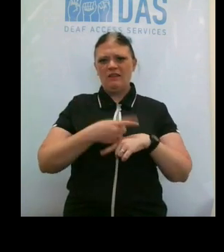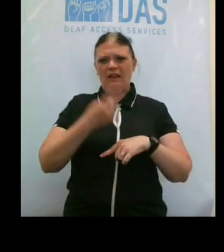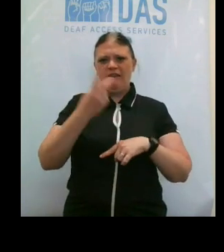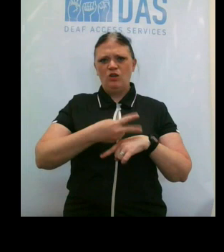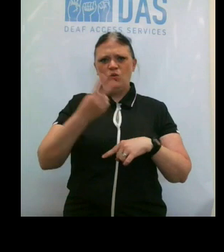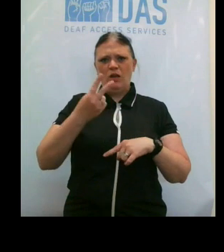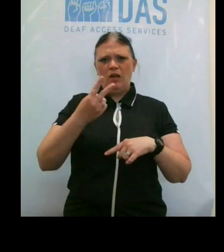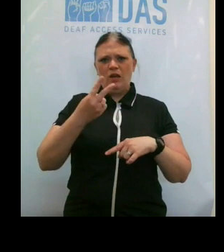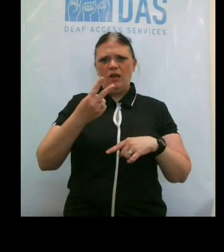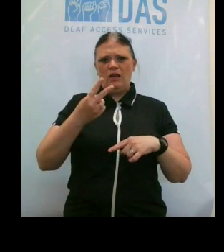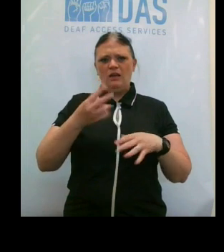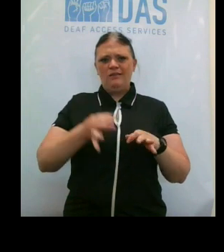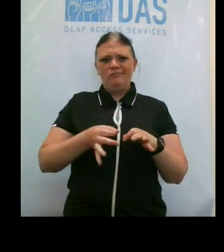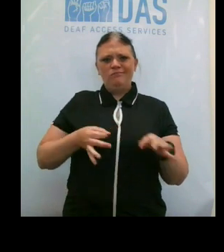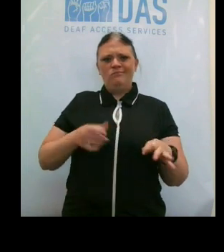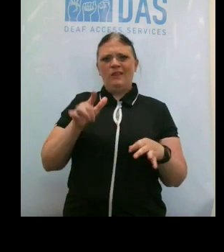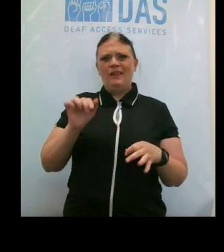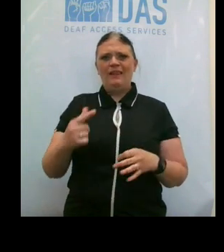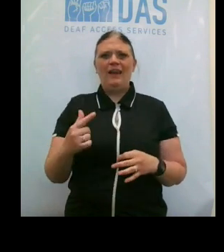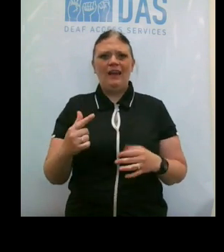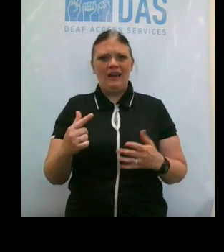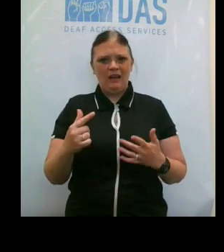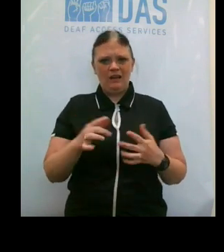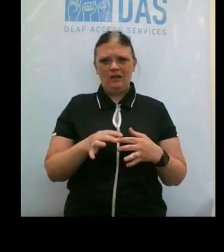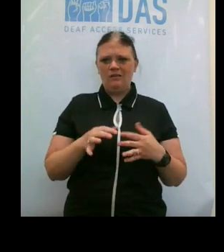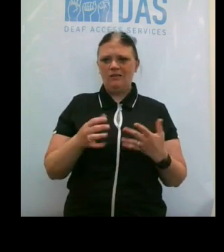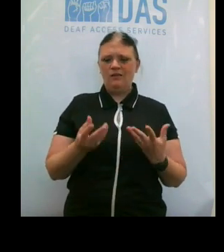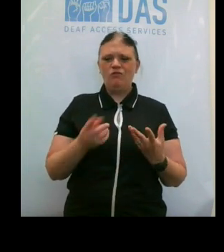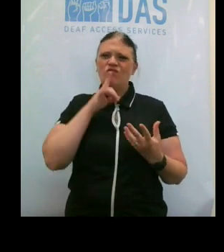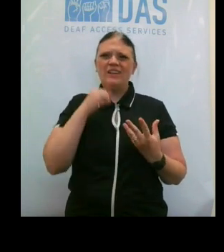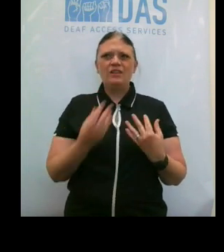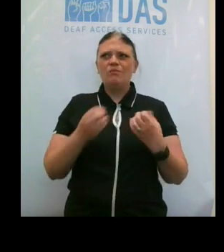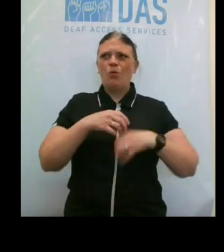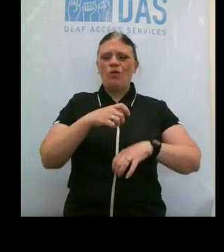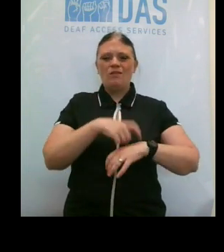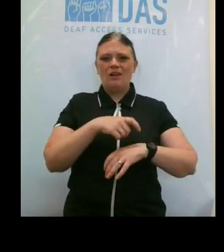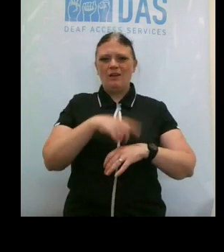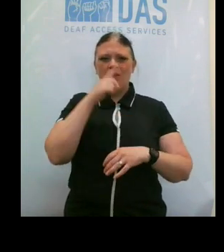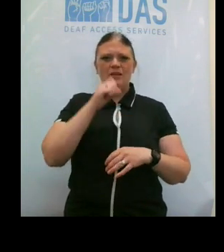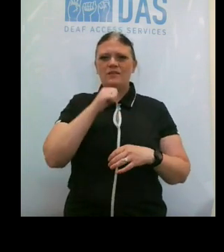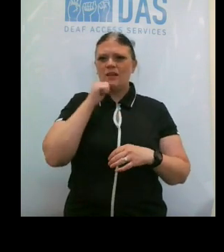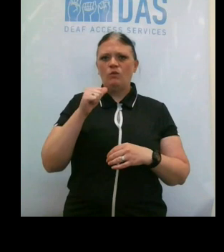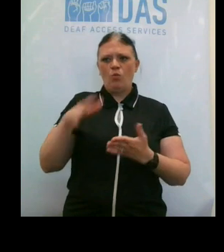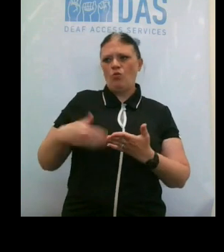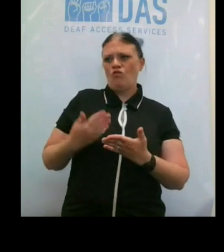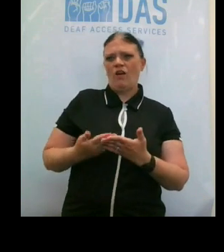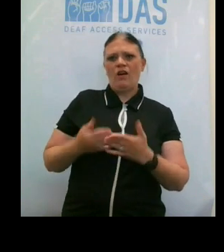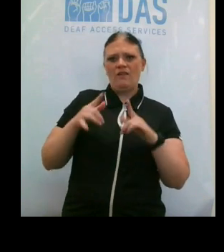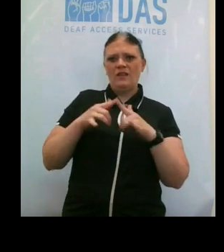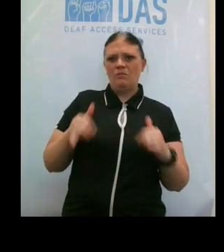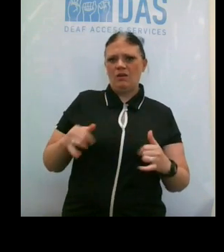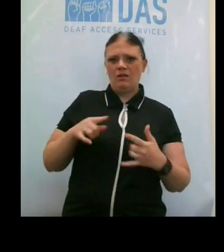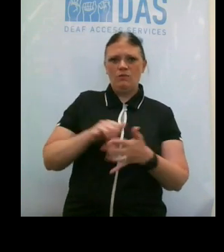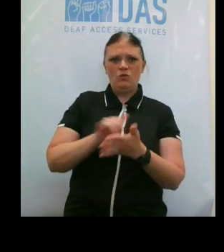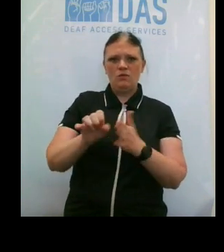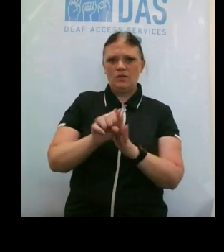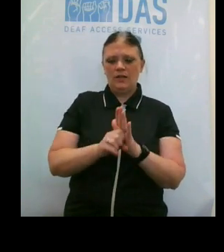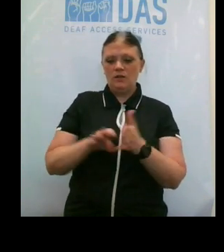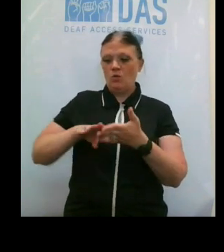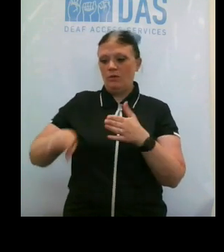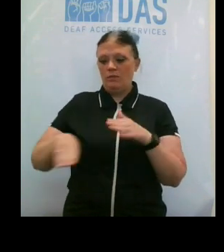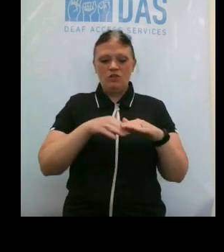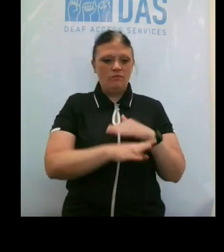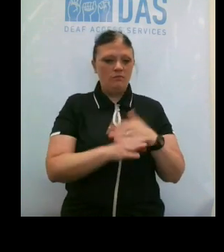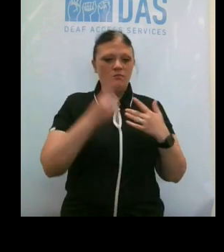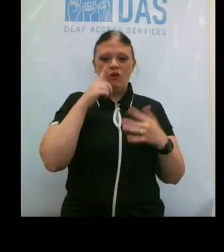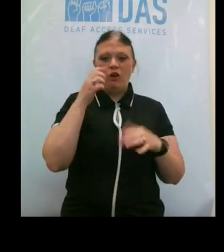when you see it in the total hospitalizations, and it has more to do with the timing. They're not coming at the same time to New York State. So the admissions and discharges